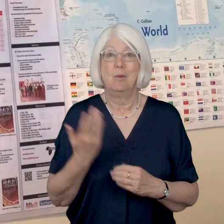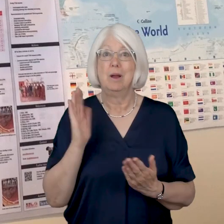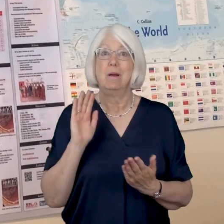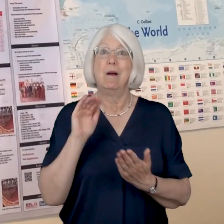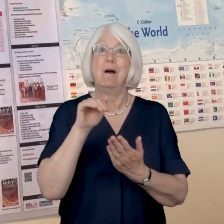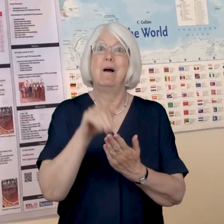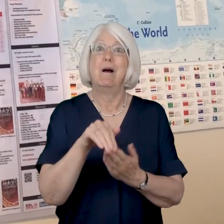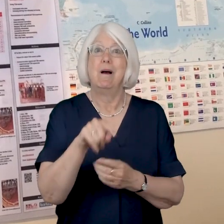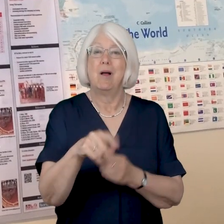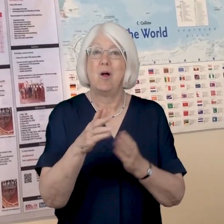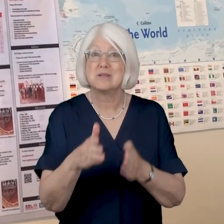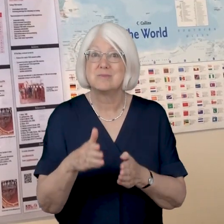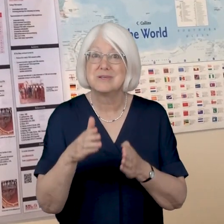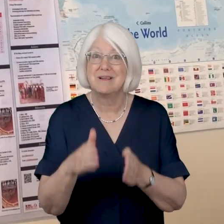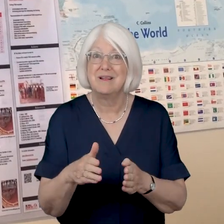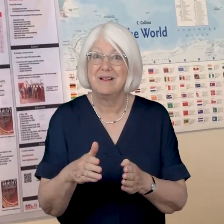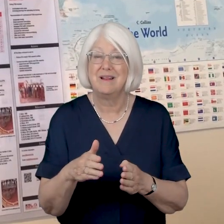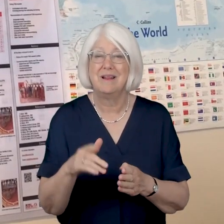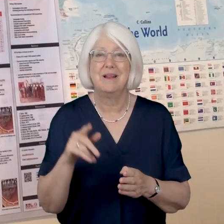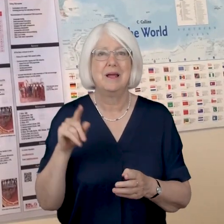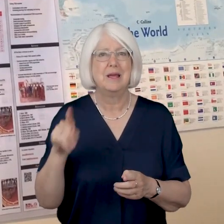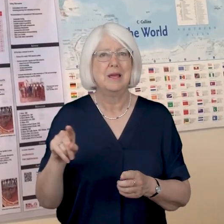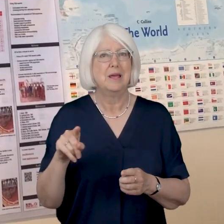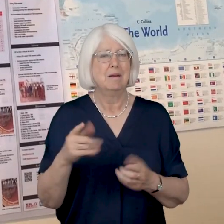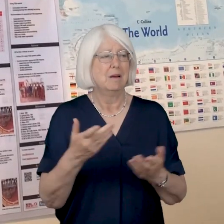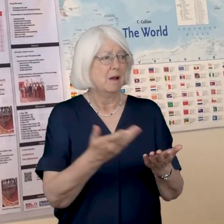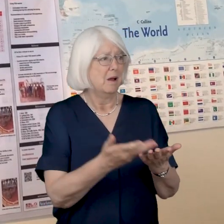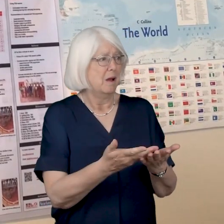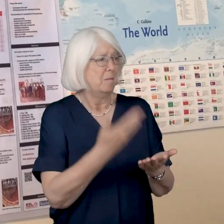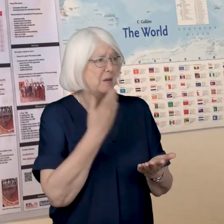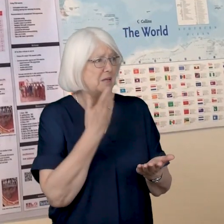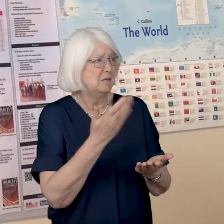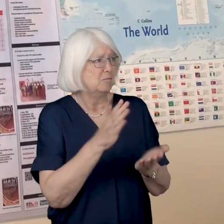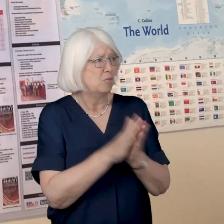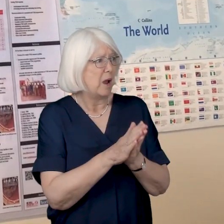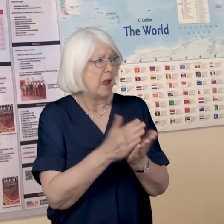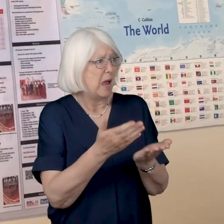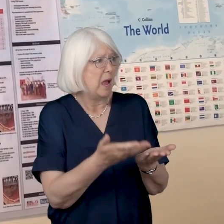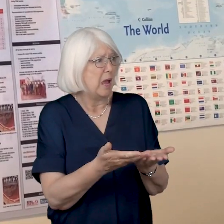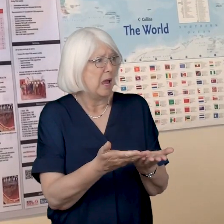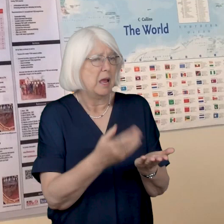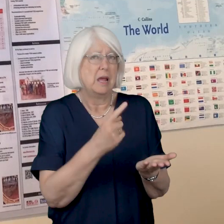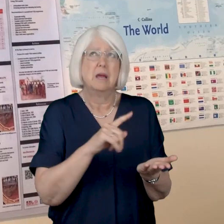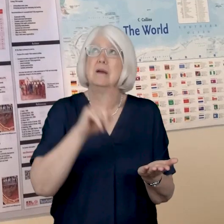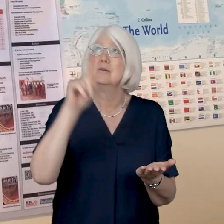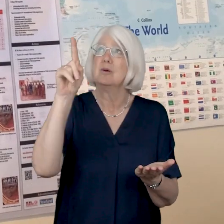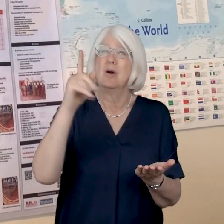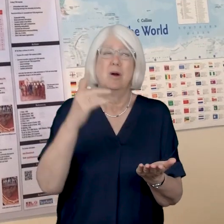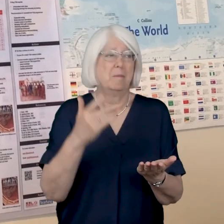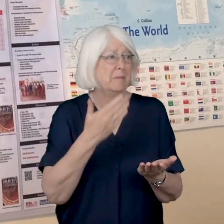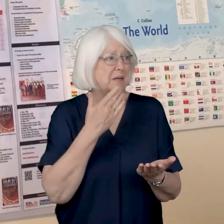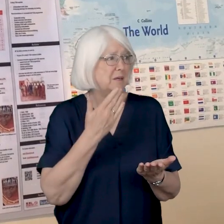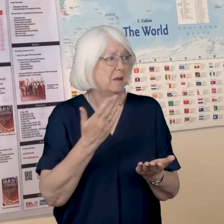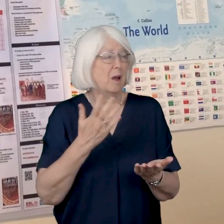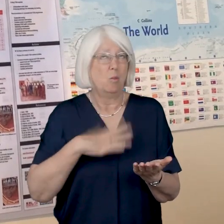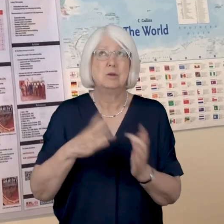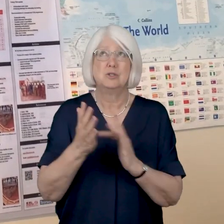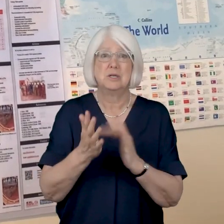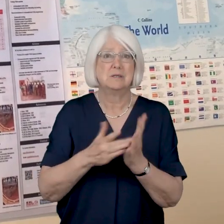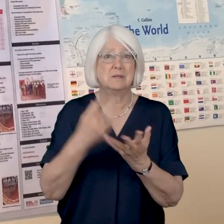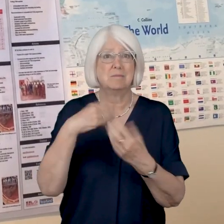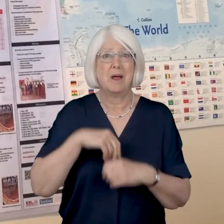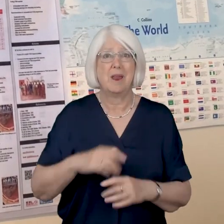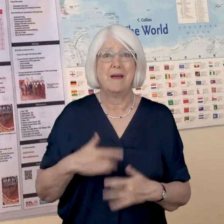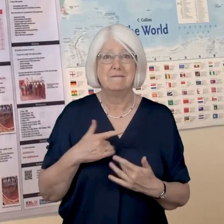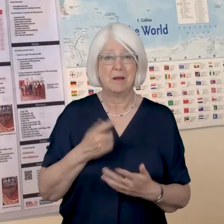When we got to the other side at the hospital, he put his hands out, asked for me to pray to him to God for him to have Jesus come into his